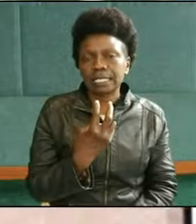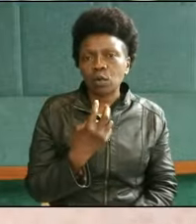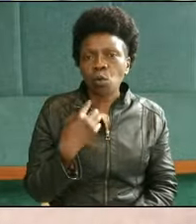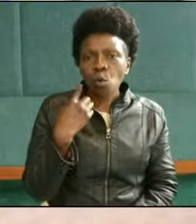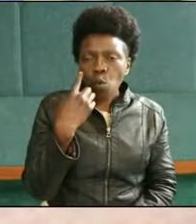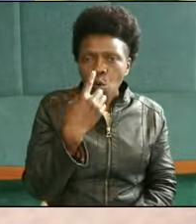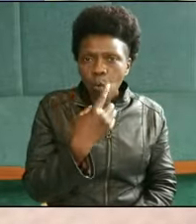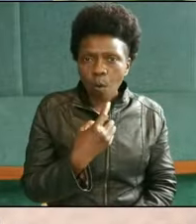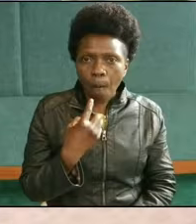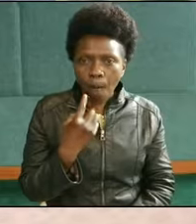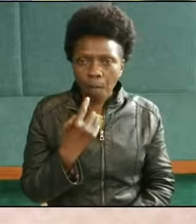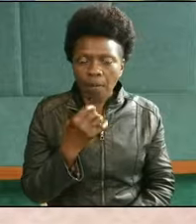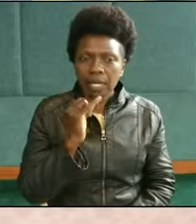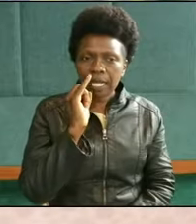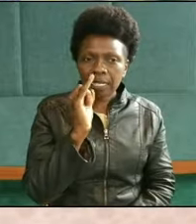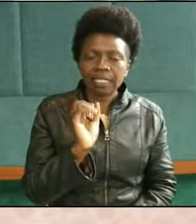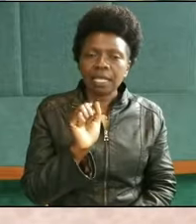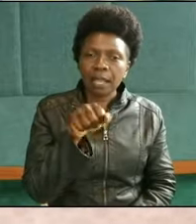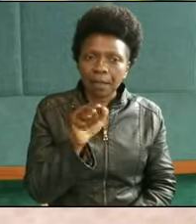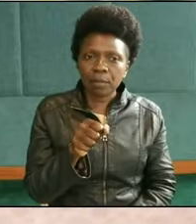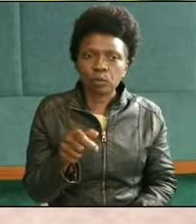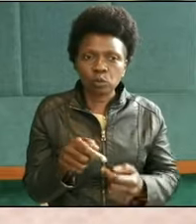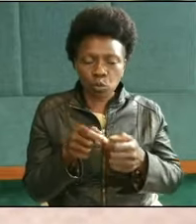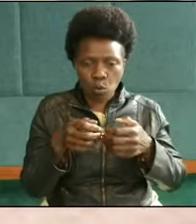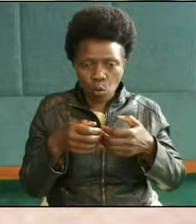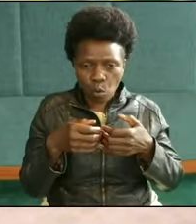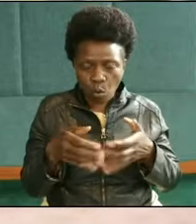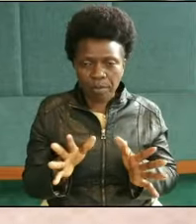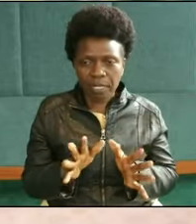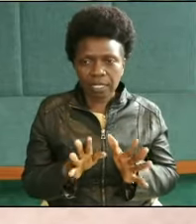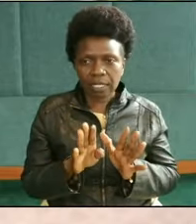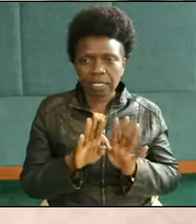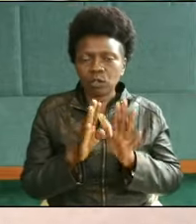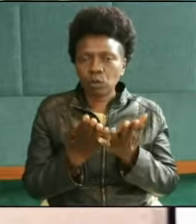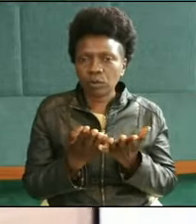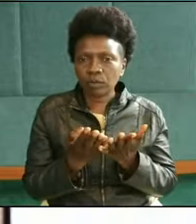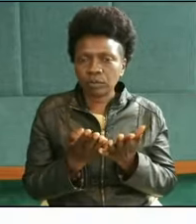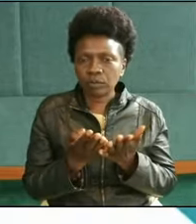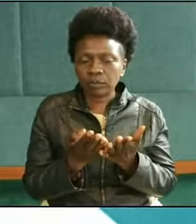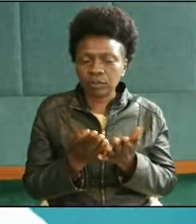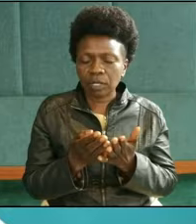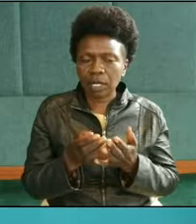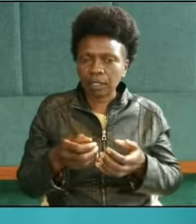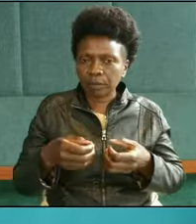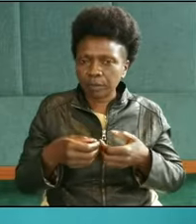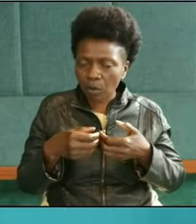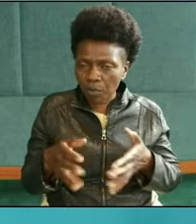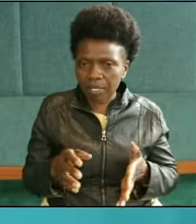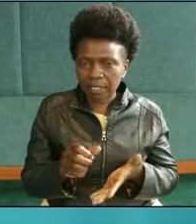"Who is able to open the scroll and unseal its seven seals?"